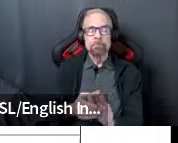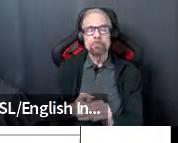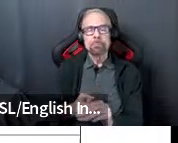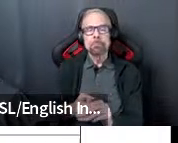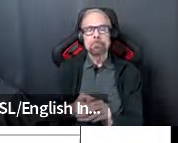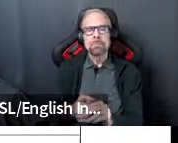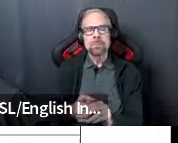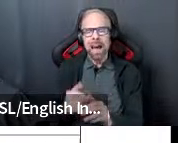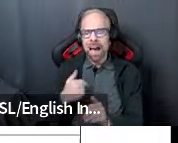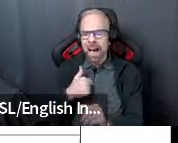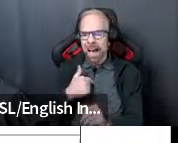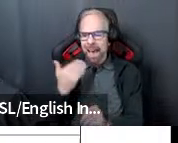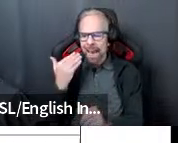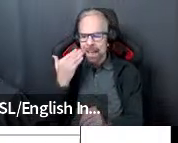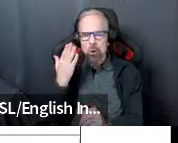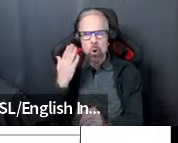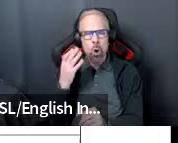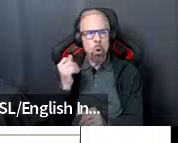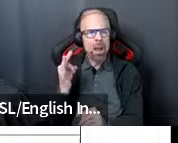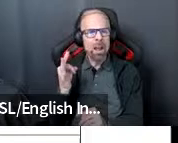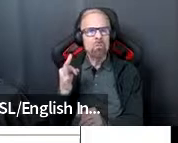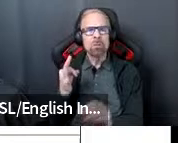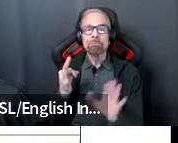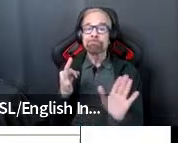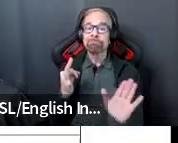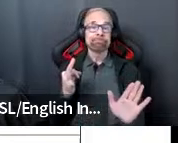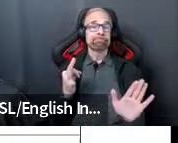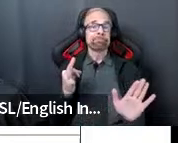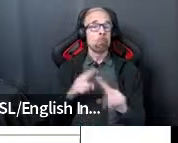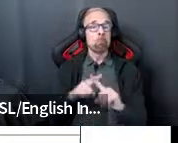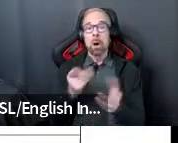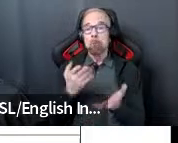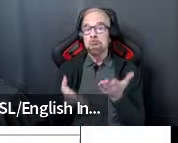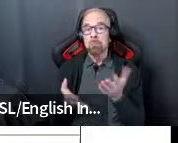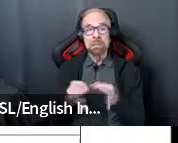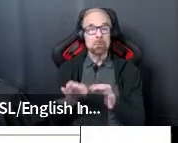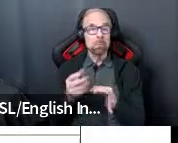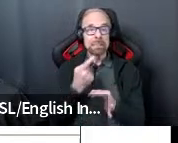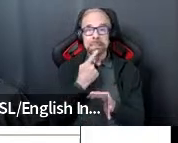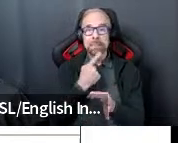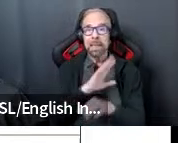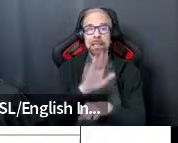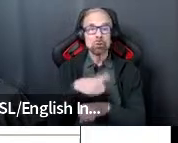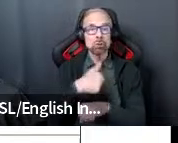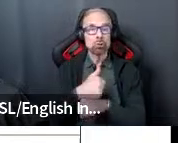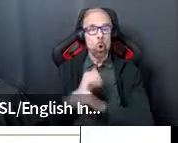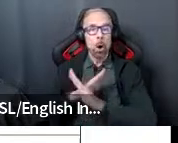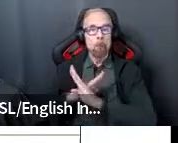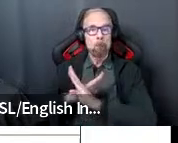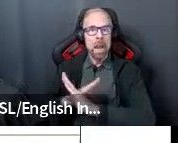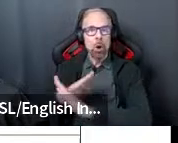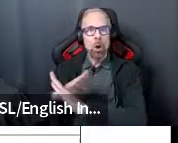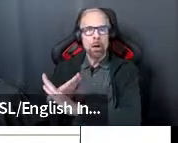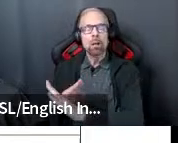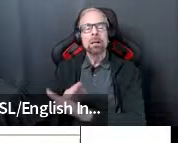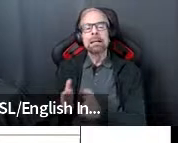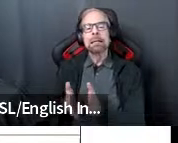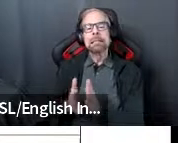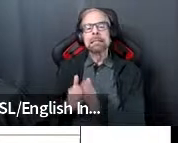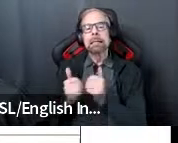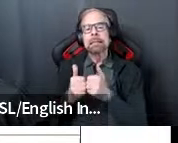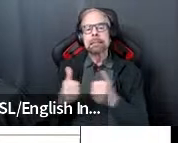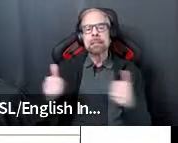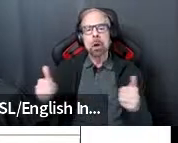I don't know if we have another, so it could just simply say install barriers to separate